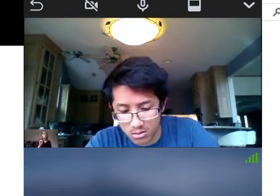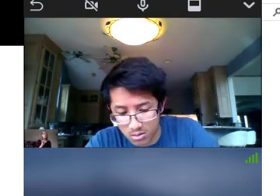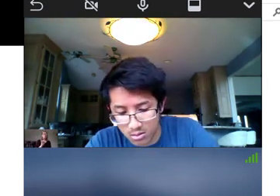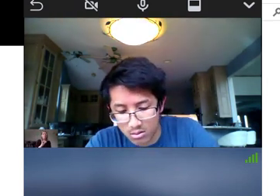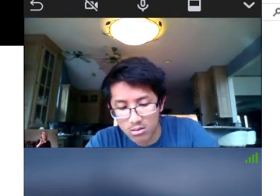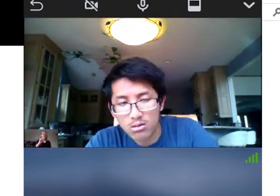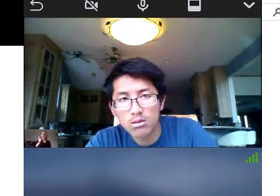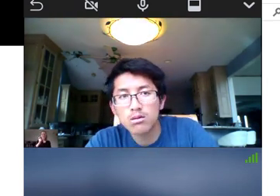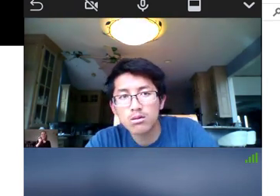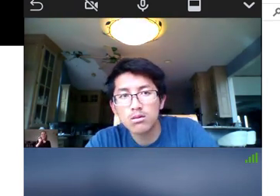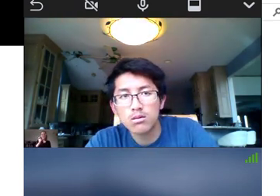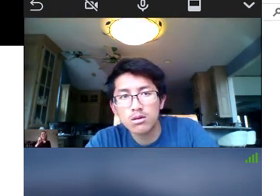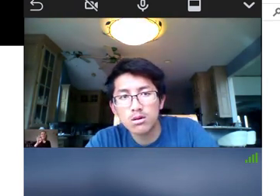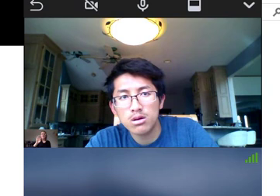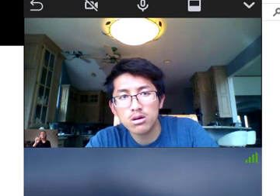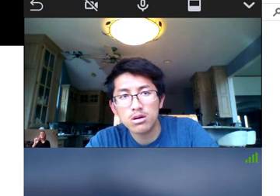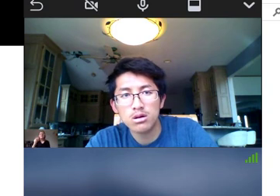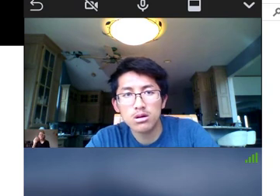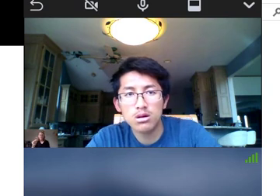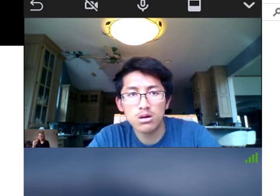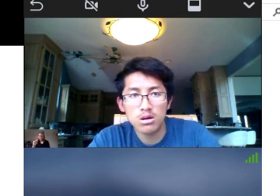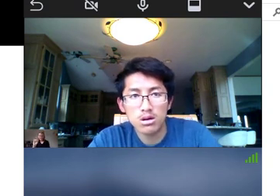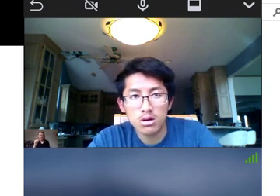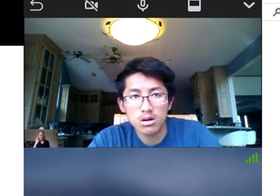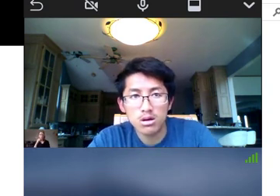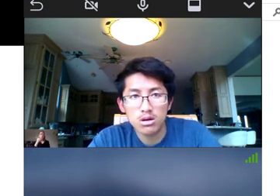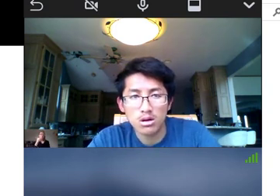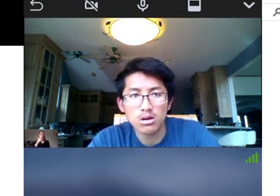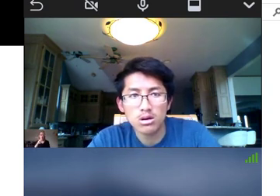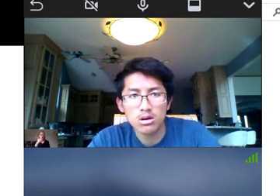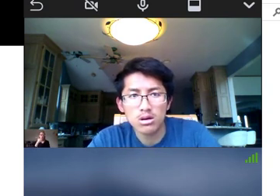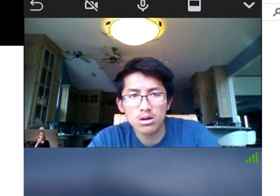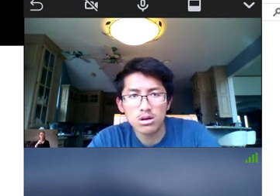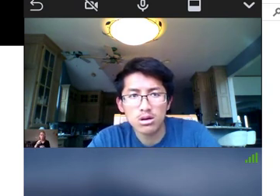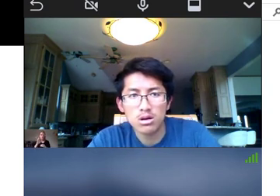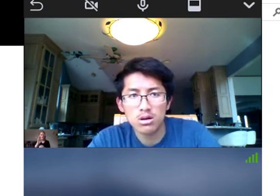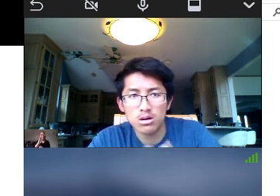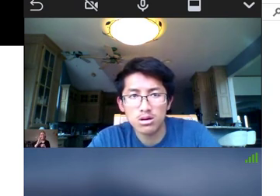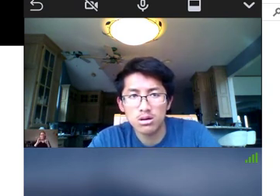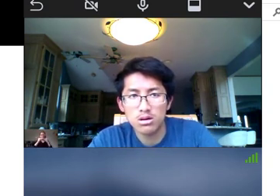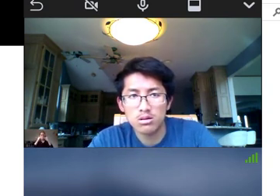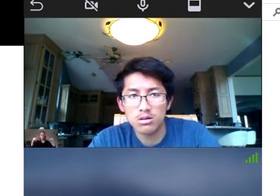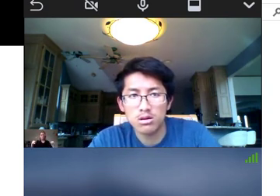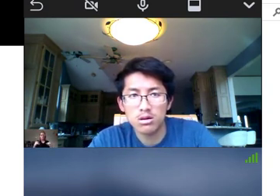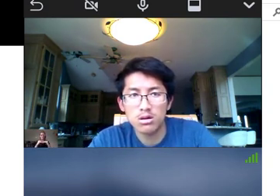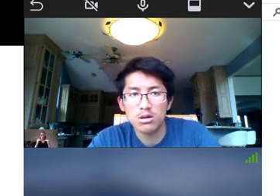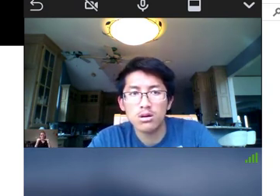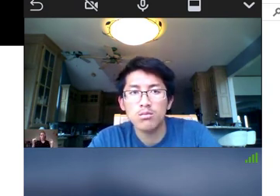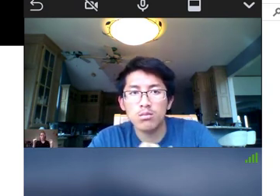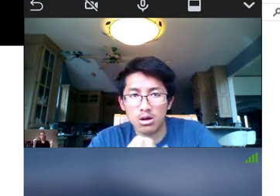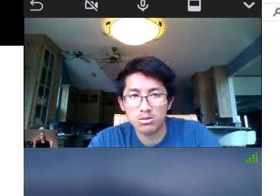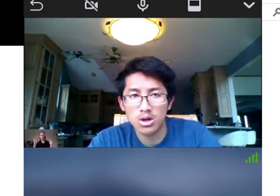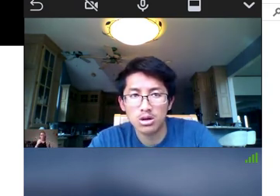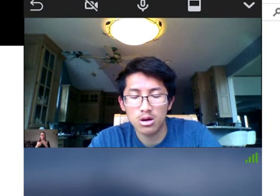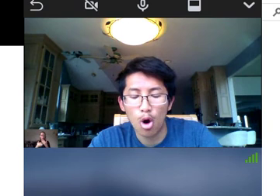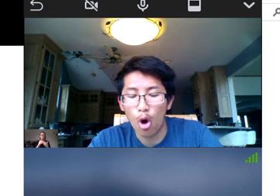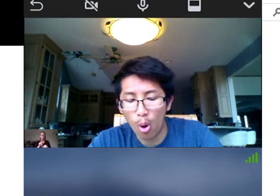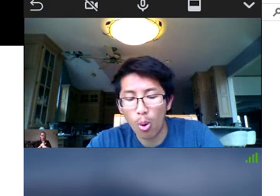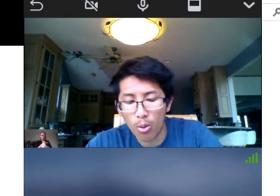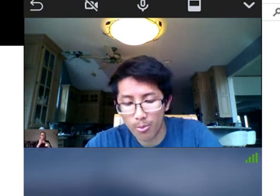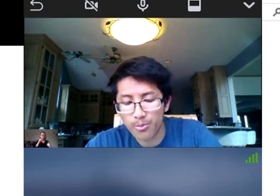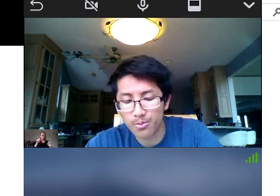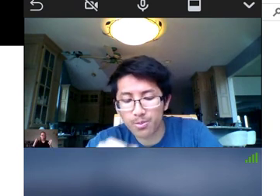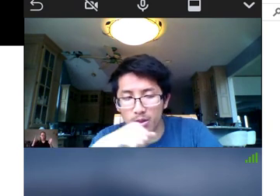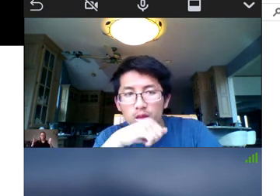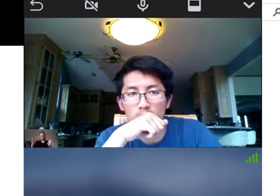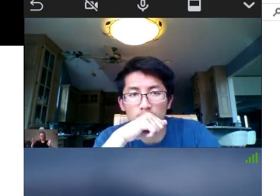layer. So that's the length down the pipe that it takes for the thermal entrance length, right? So till we get to a